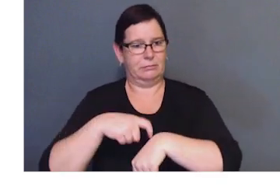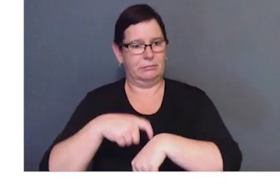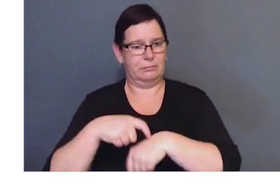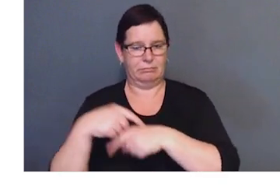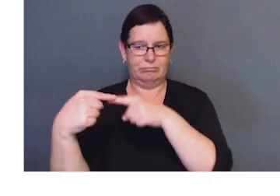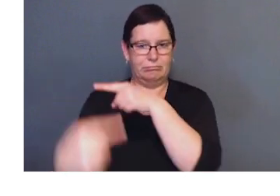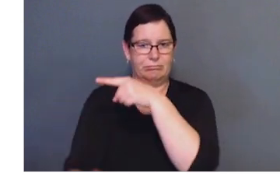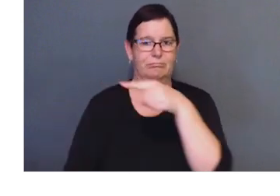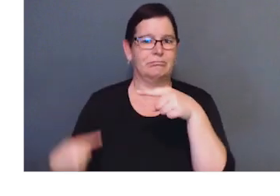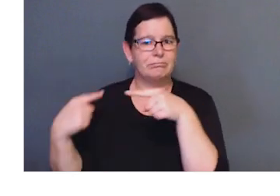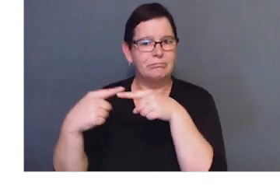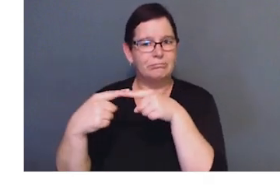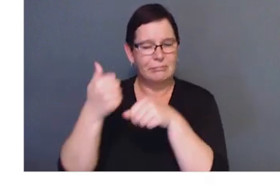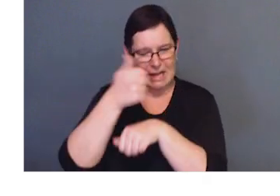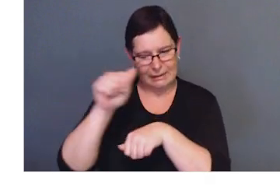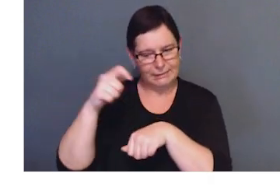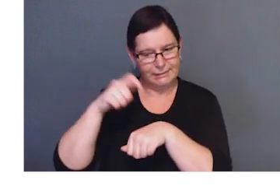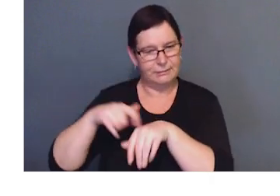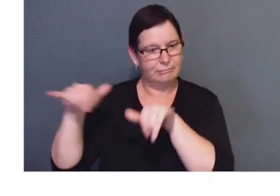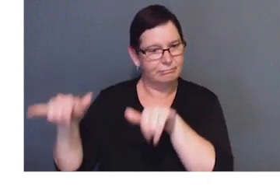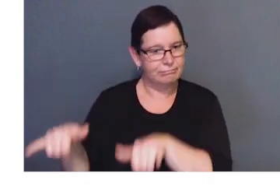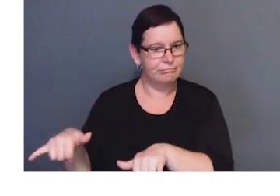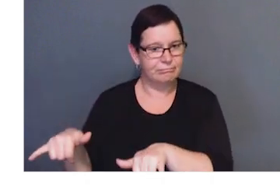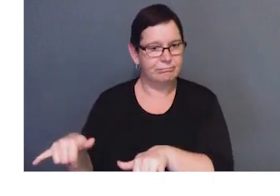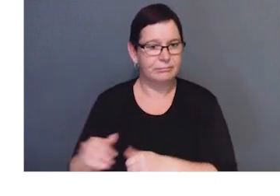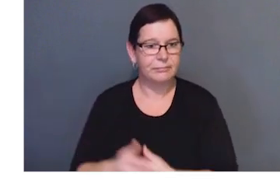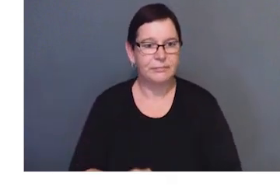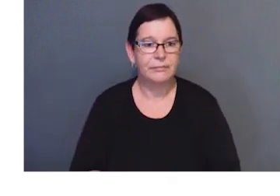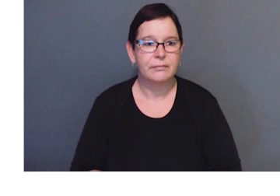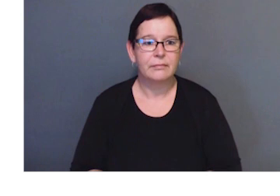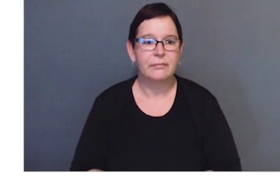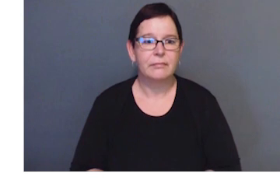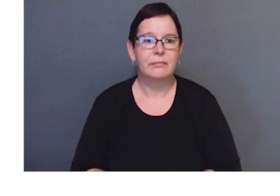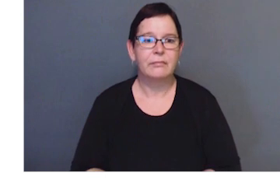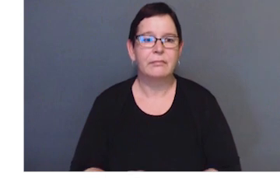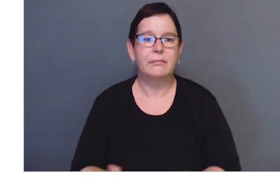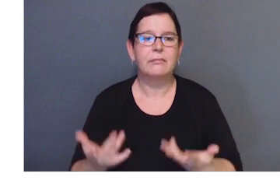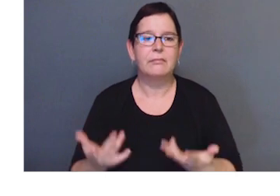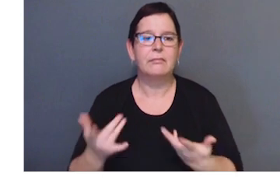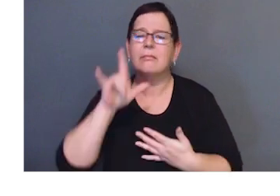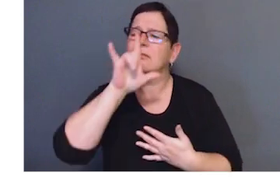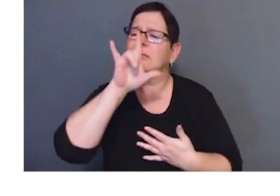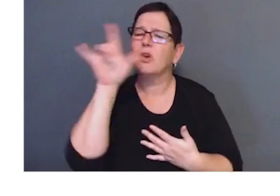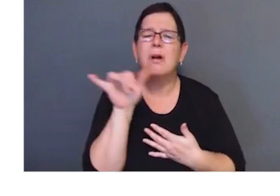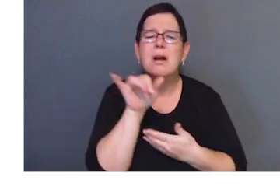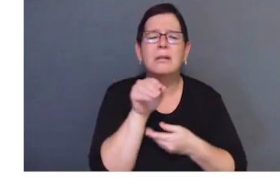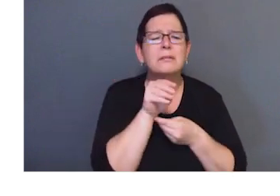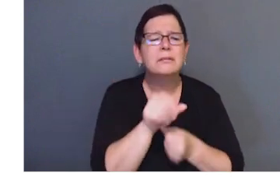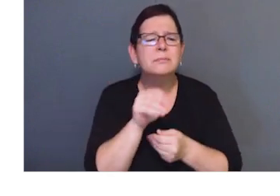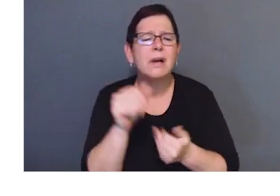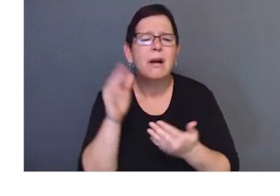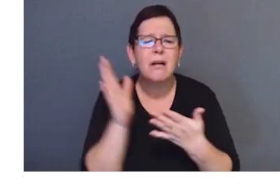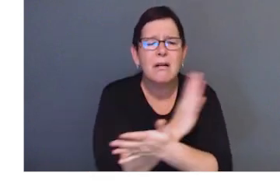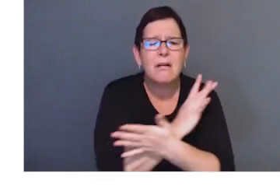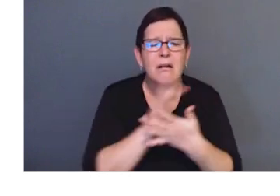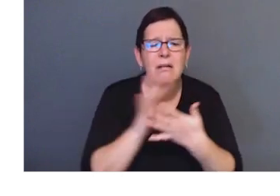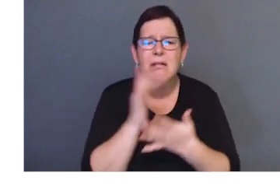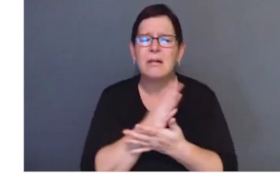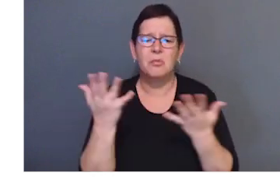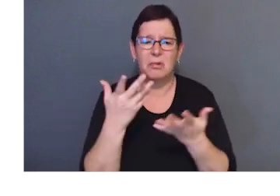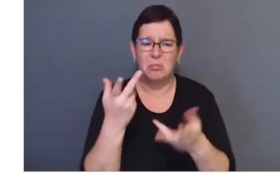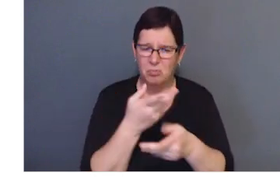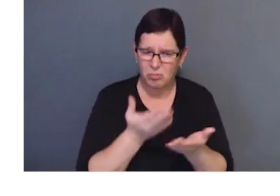claim a wide range of products, procedures, and services, such as medical supplies, dental care, and